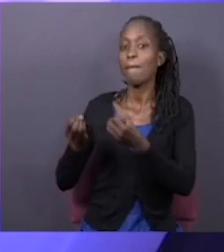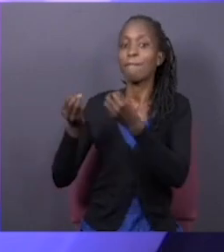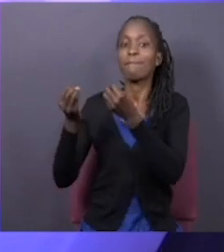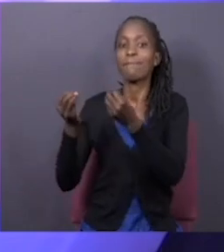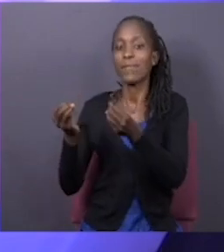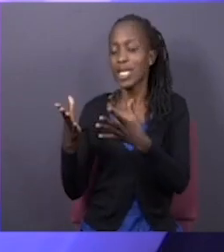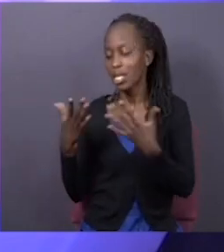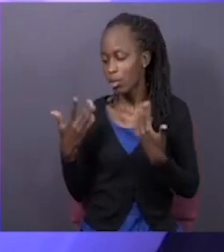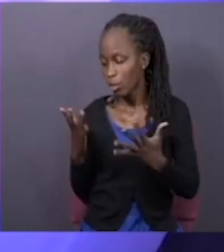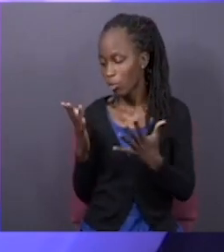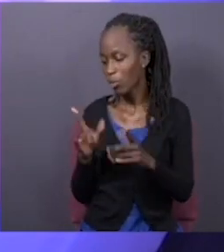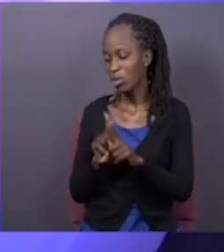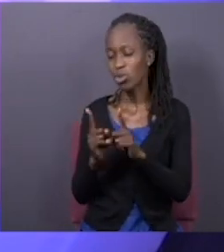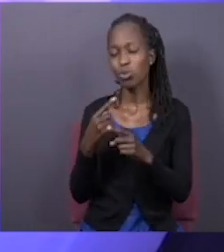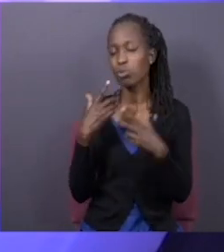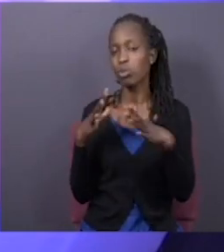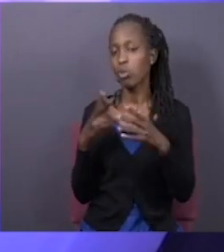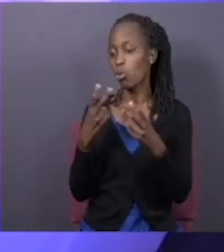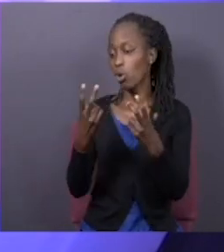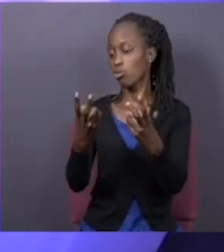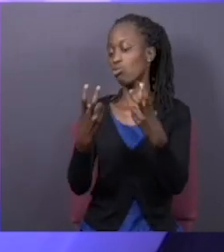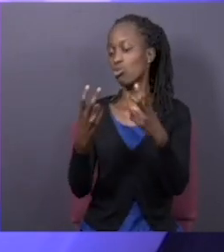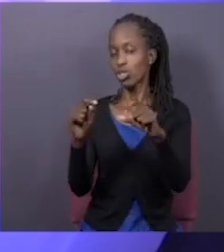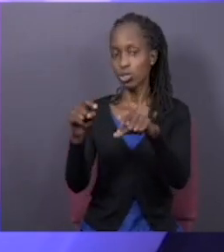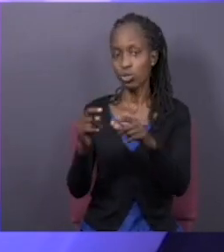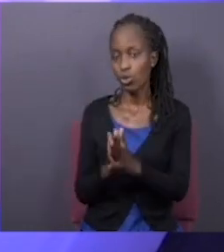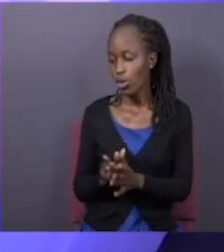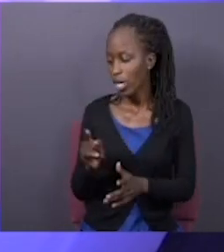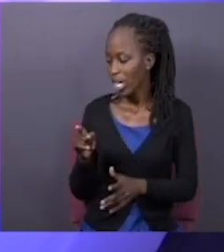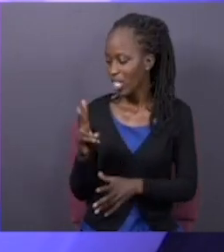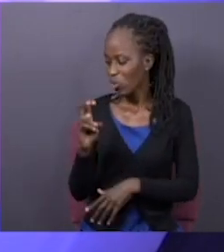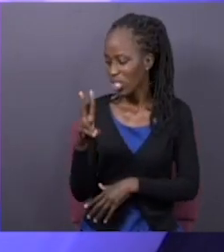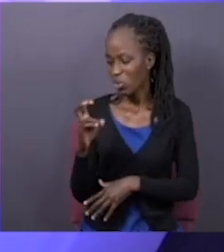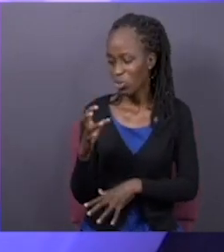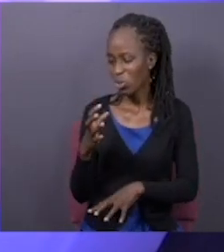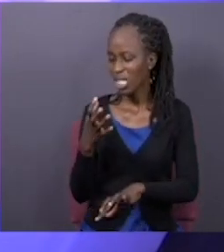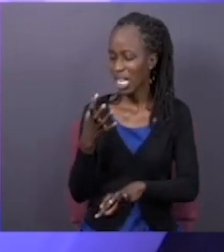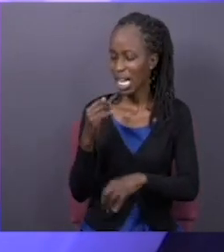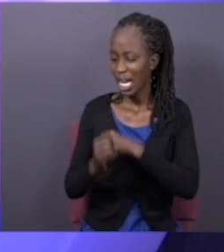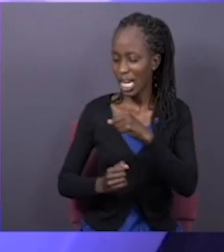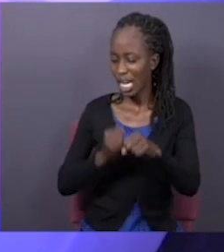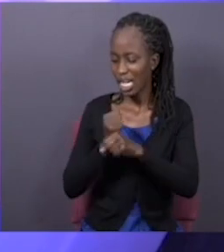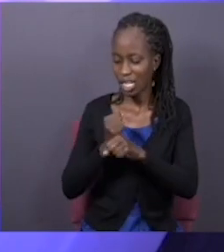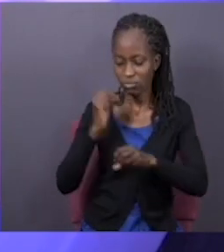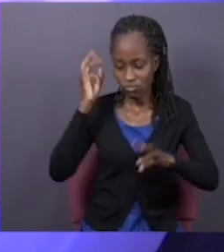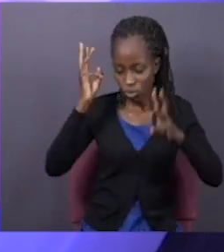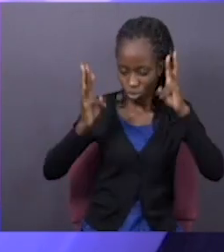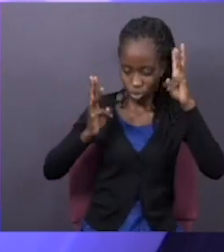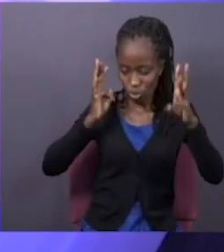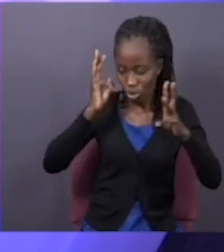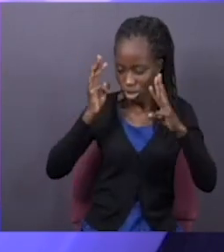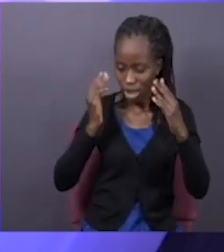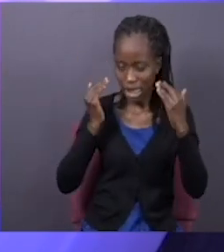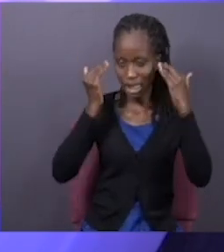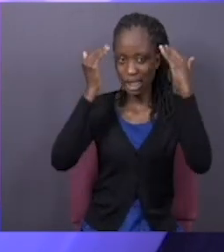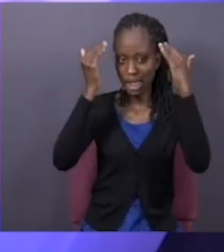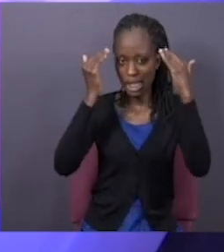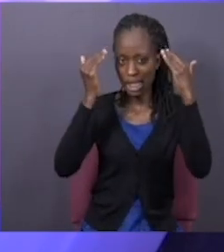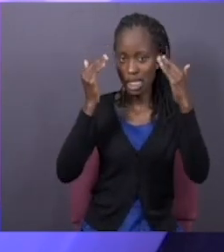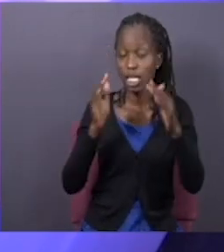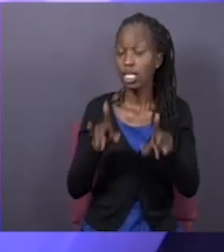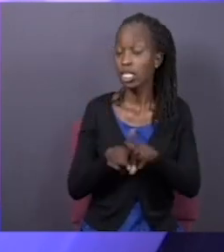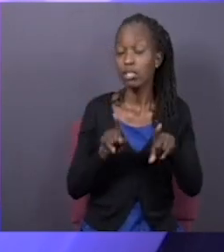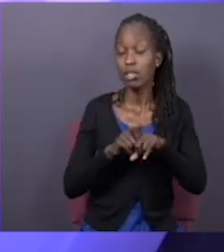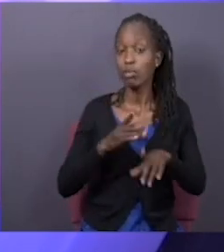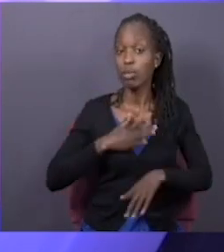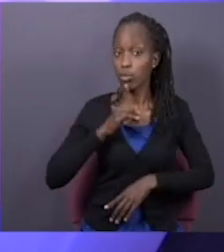anyone who is watching us and joining us for the service today. It's been a year of uncertainty, anxiety, and I'm sure